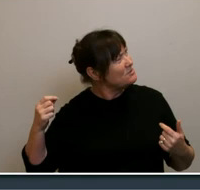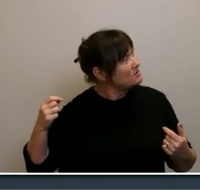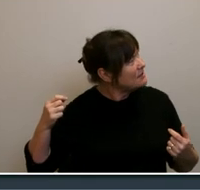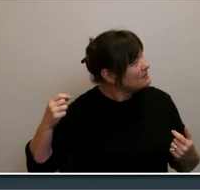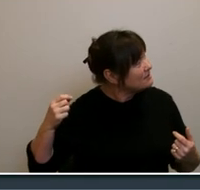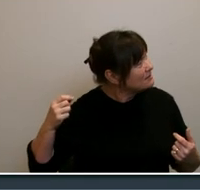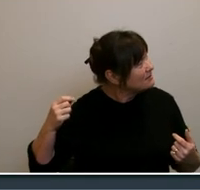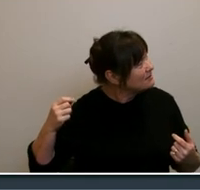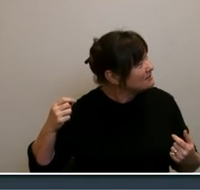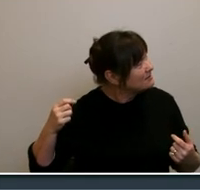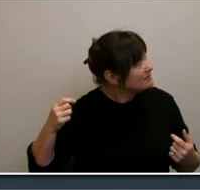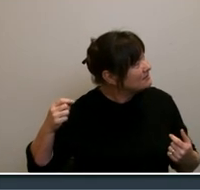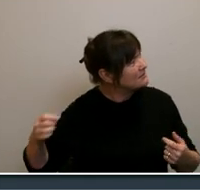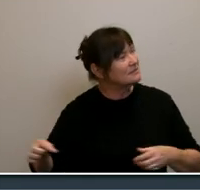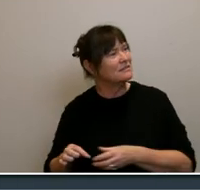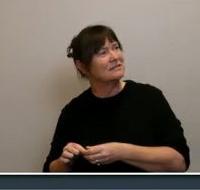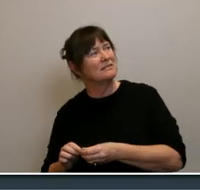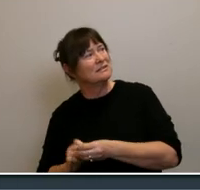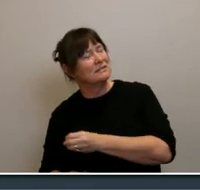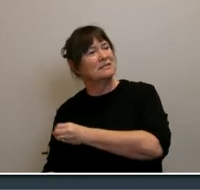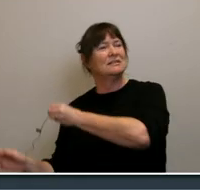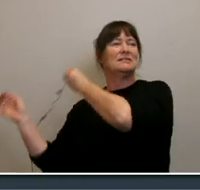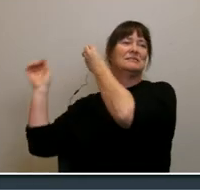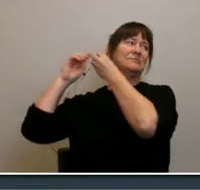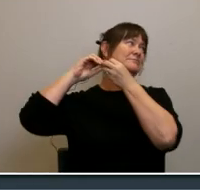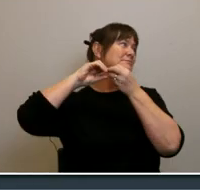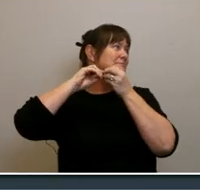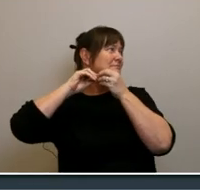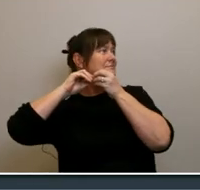Yeah, the back at the moment. It's like a sand beach lagoon to me. It's a seawall.